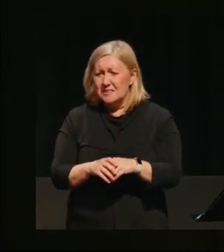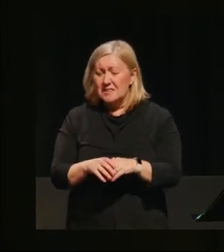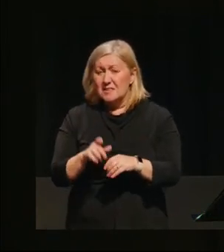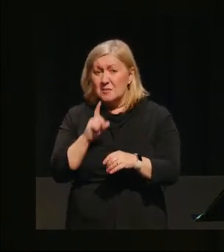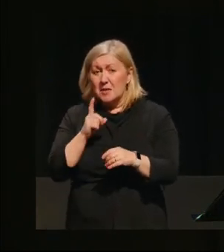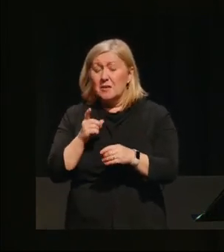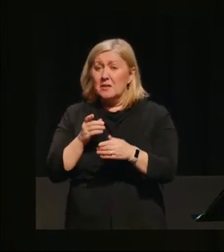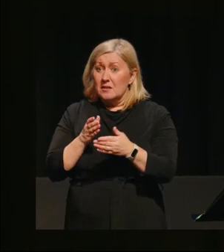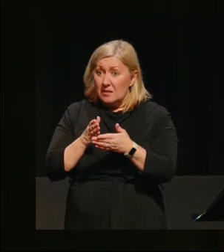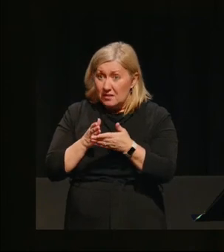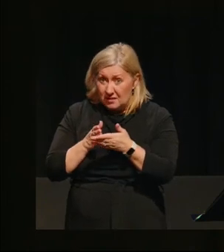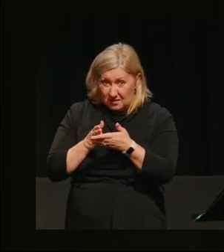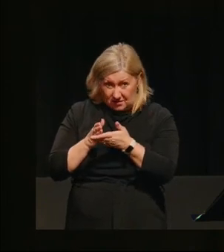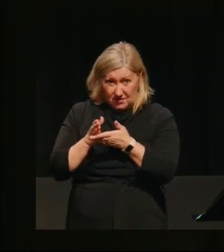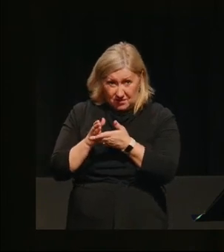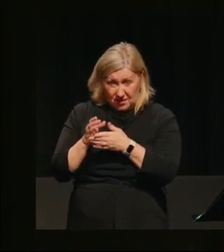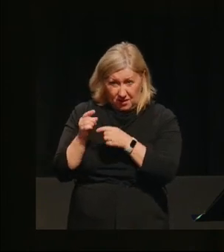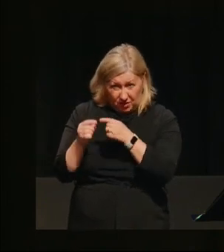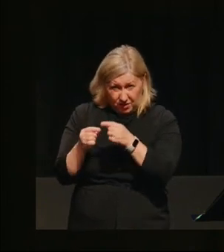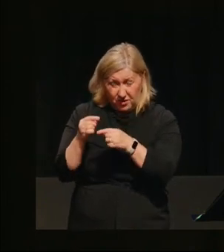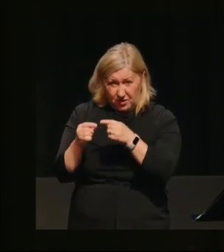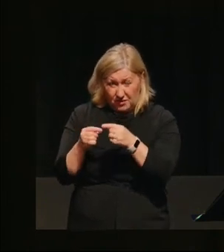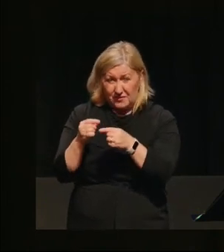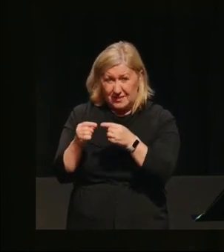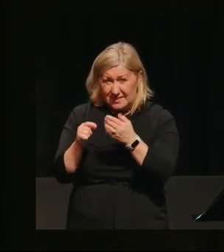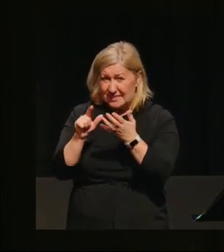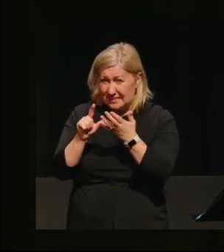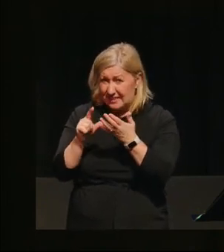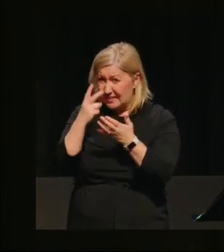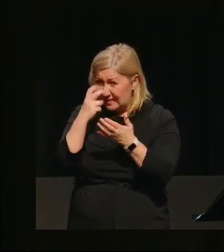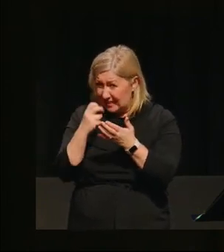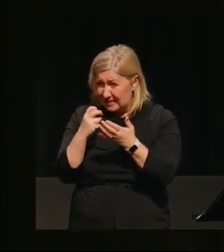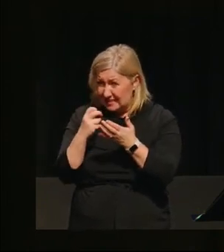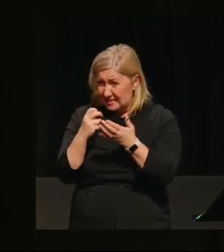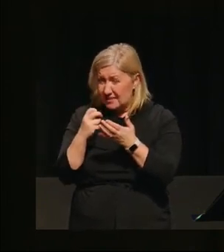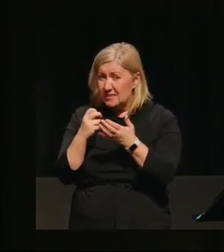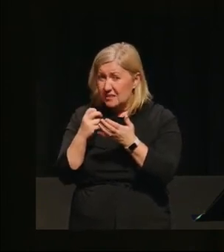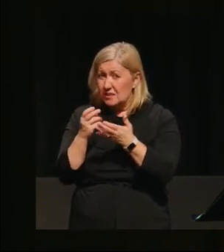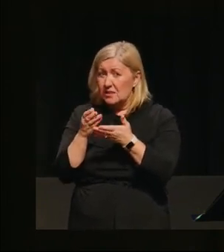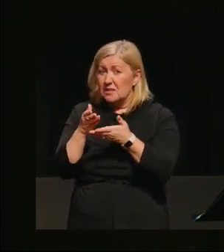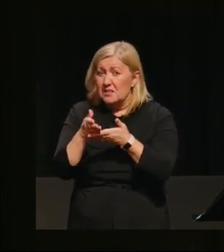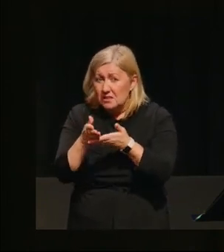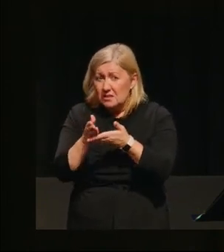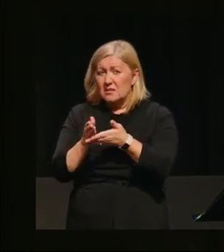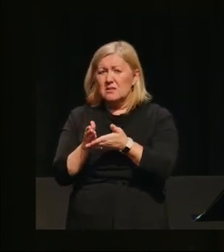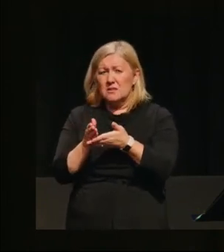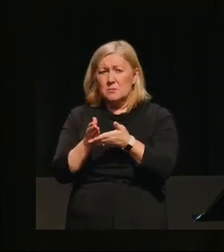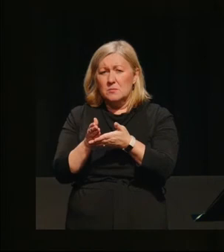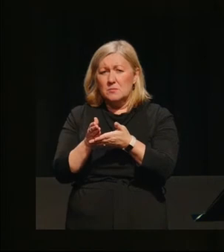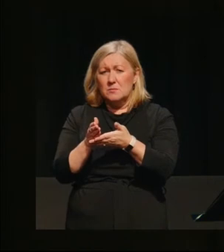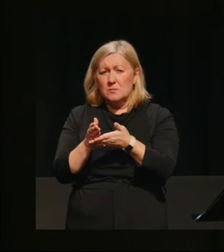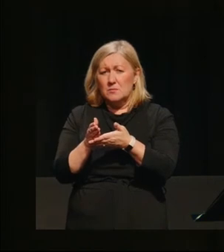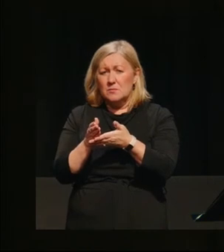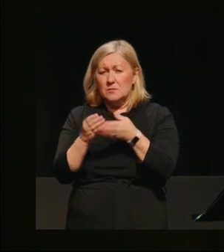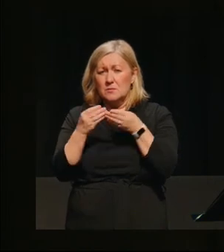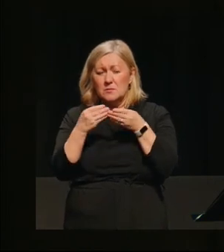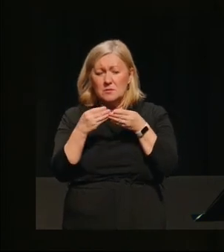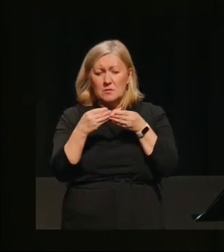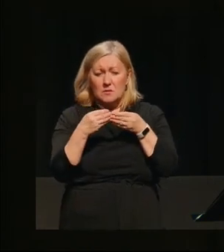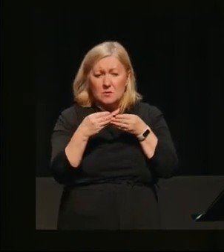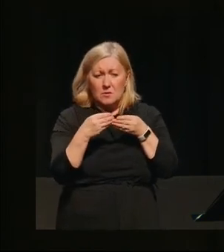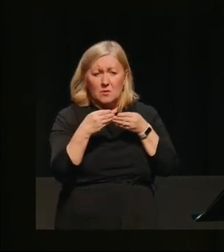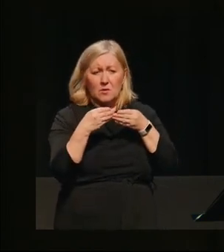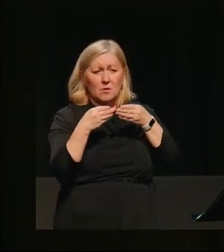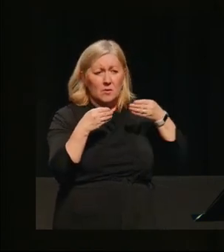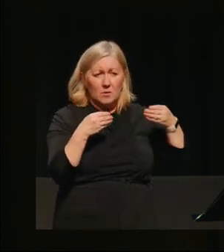Eventually, after 7 nights, the cattle train stopped. The door was